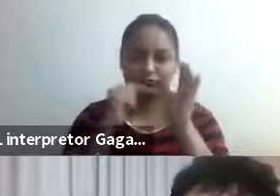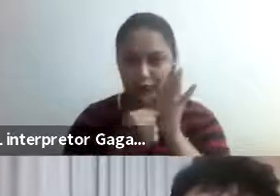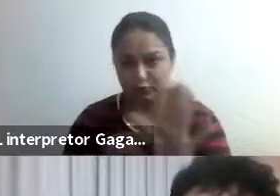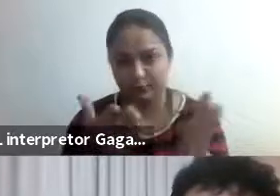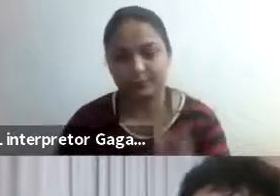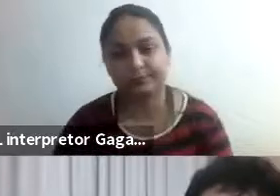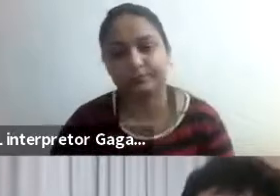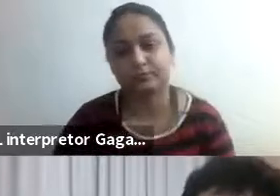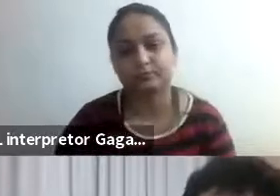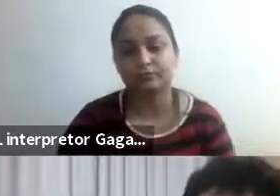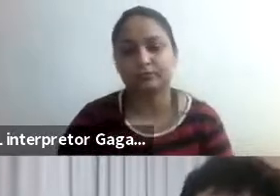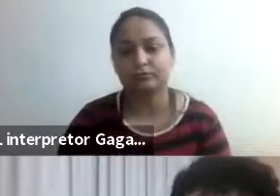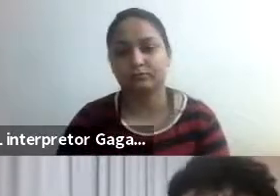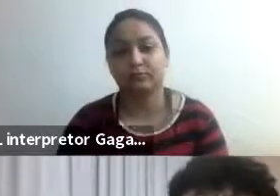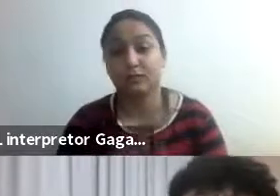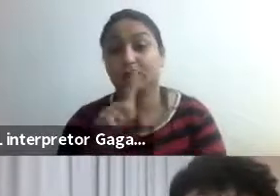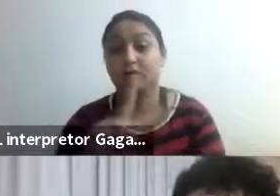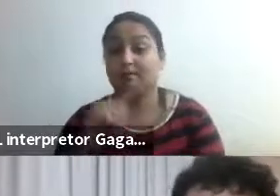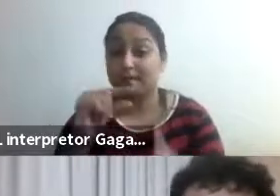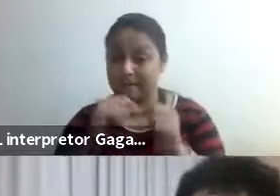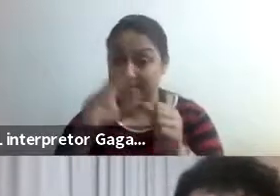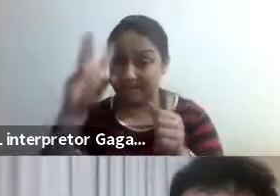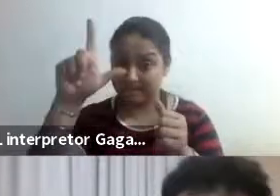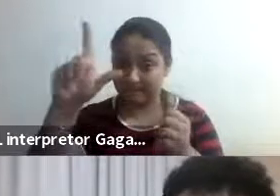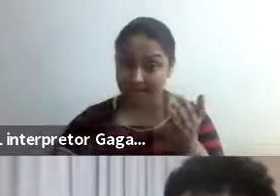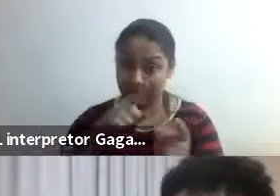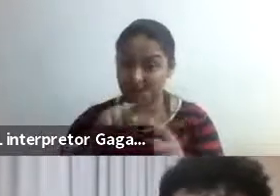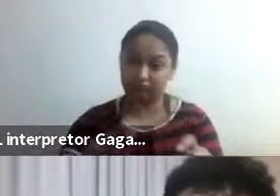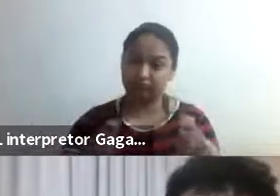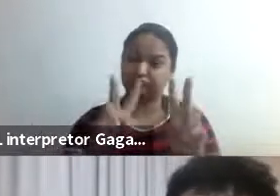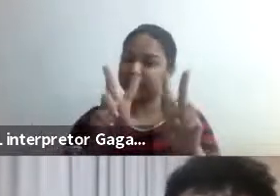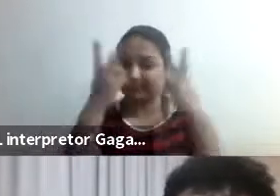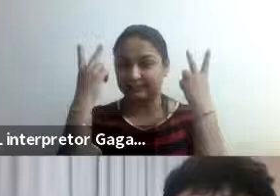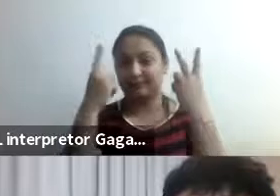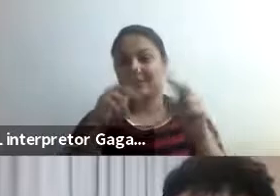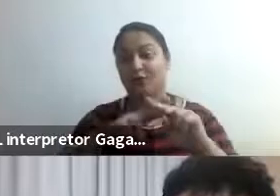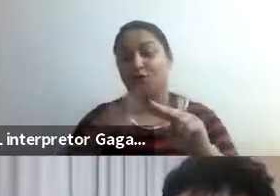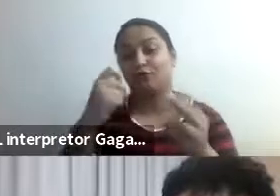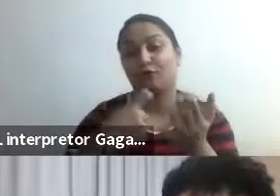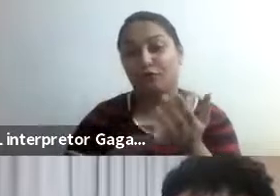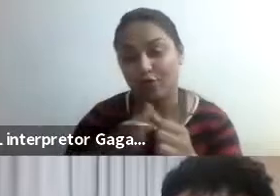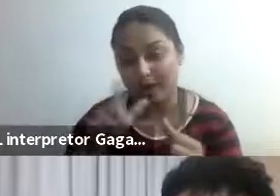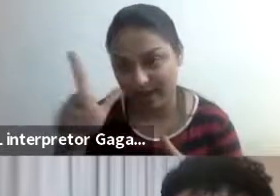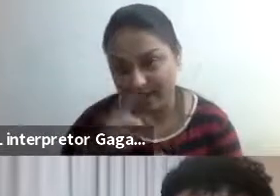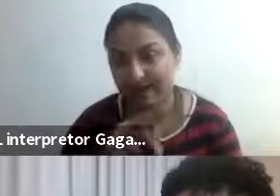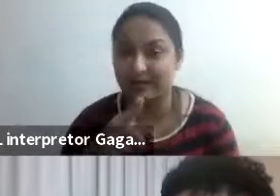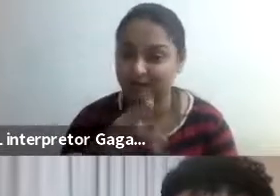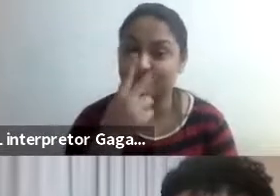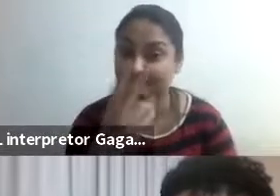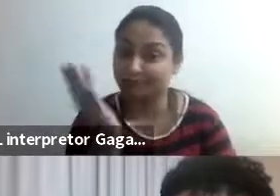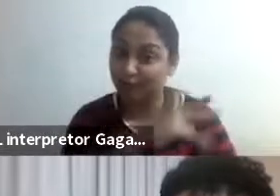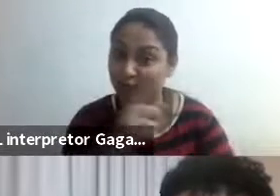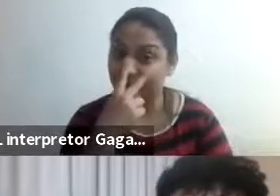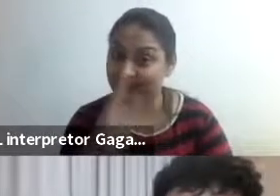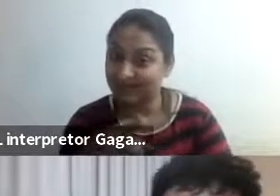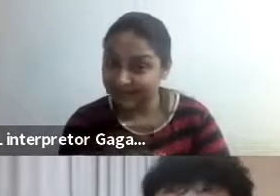Here you can see that firstly the palm tree is very, very different from the flora that you saw earlier. You know, if you look